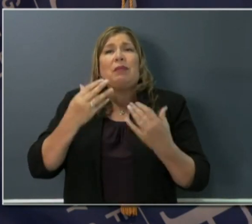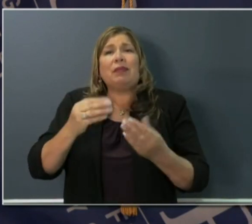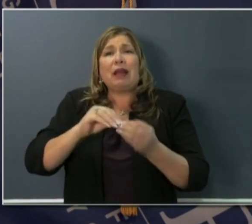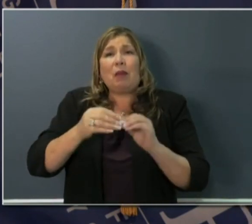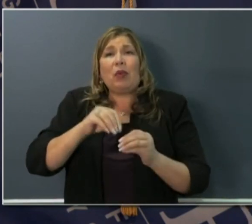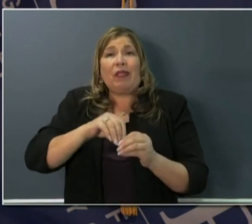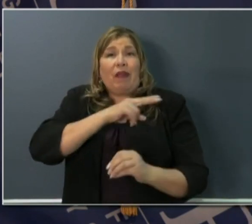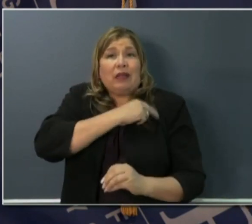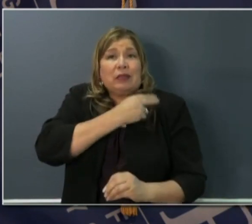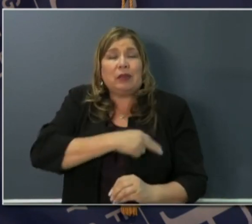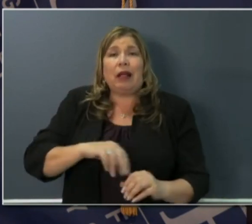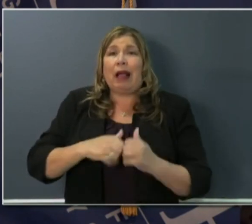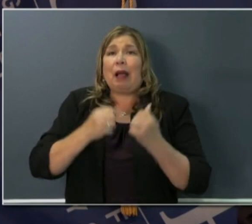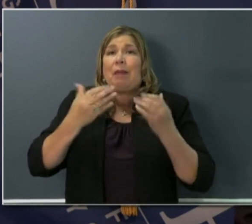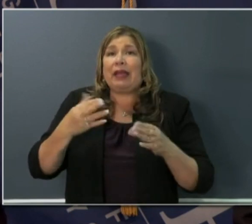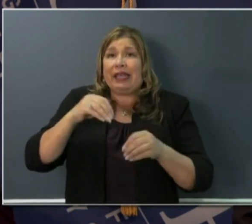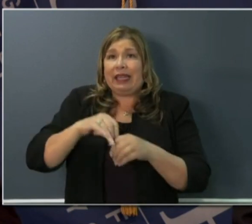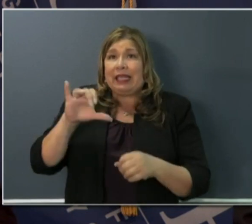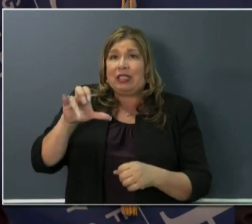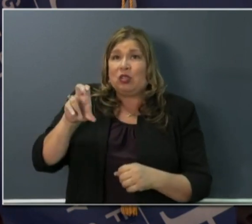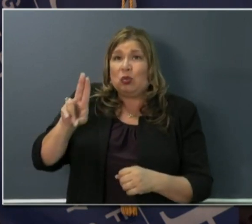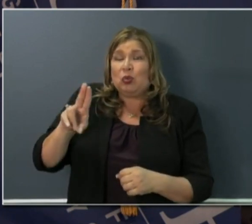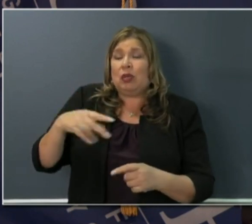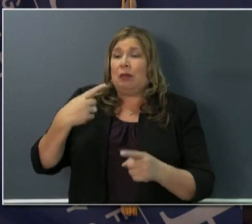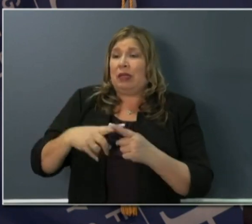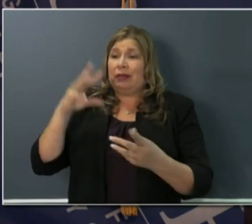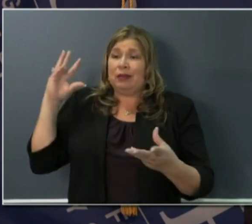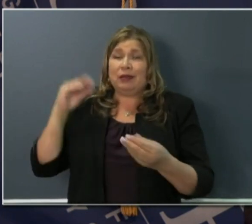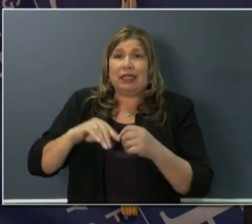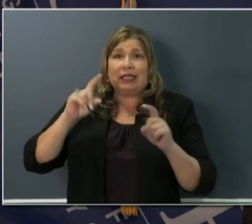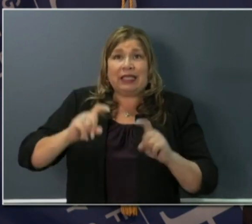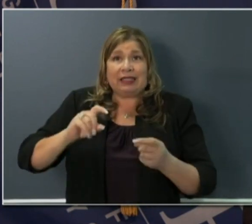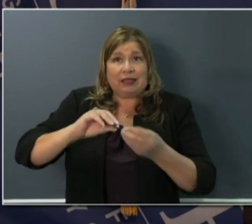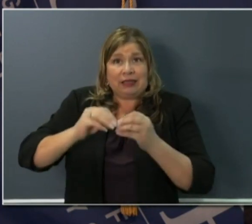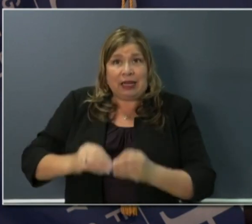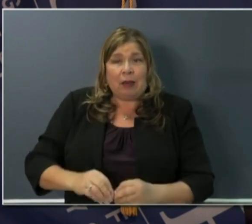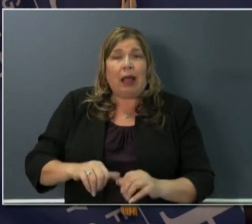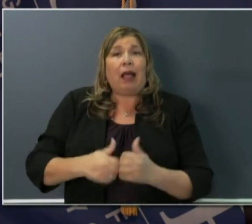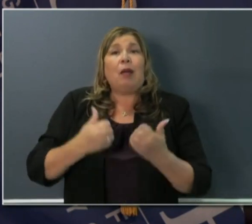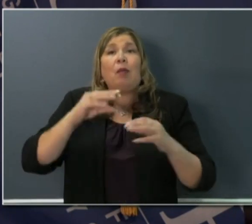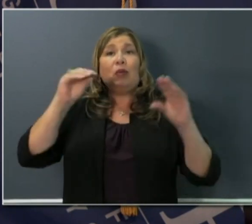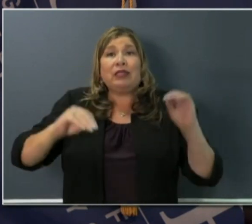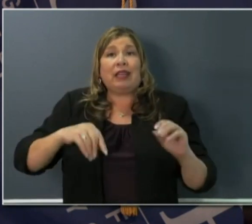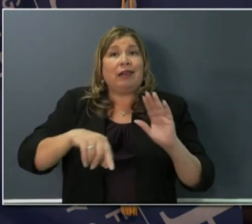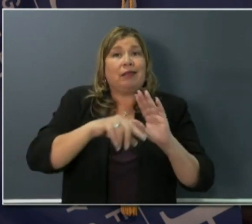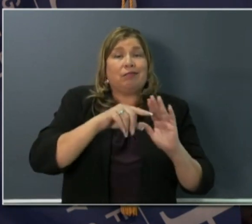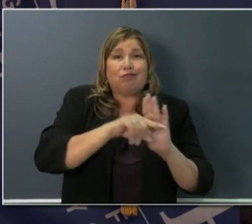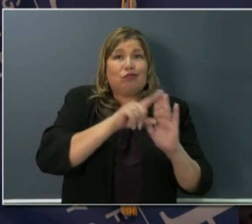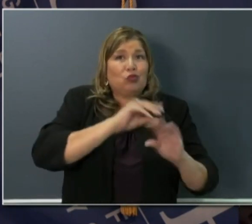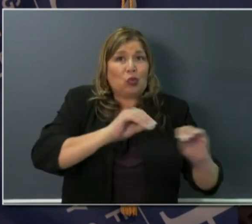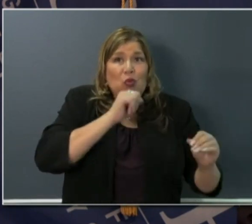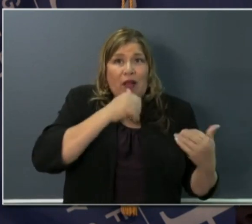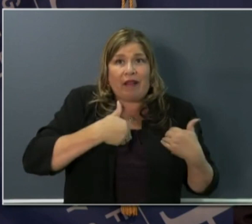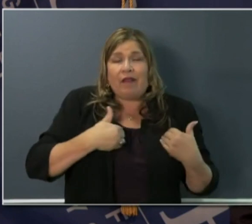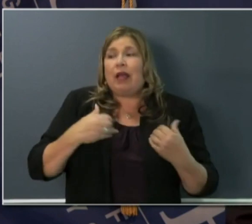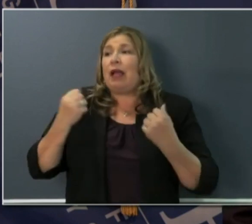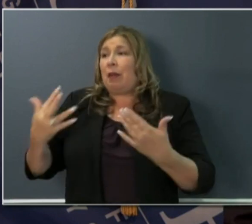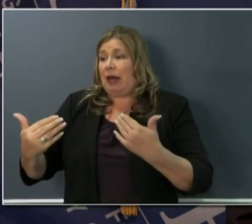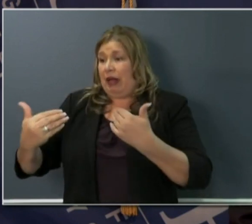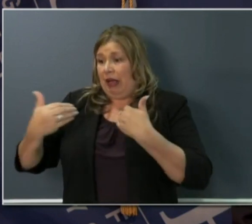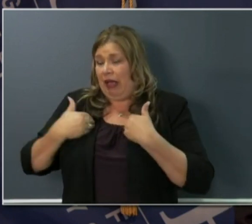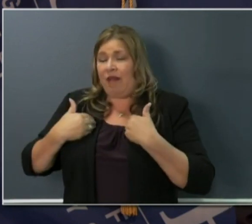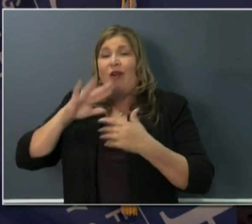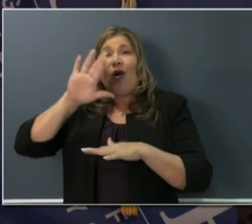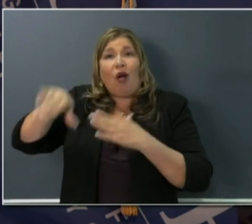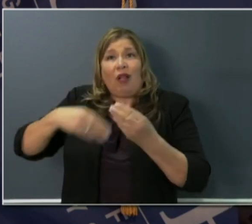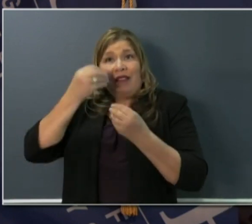in ICUs, and the overall testing rate and the rate positive is going to continue to allow us to refine this model and